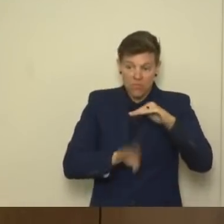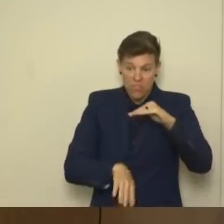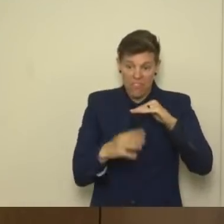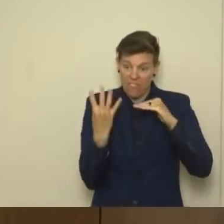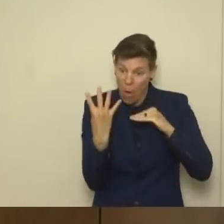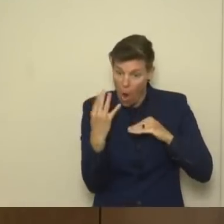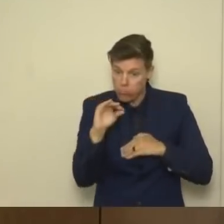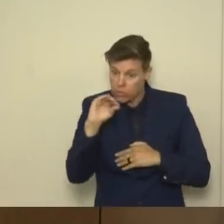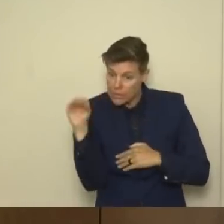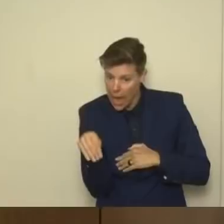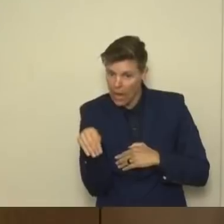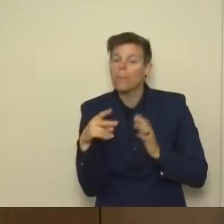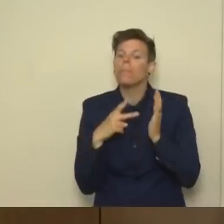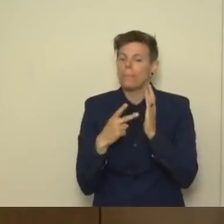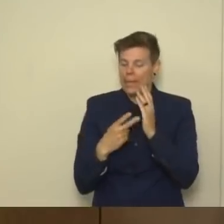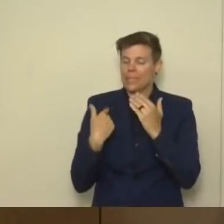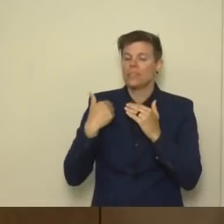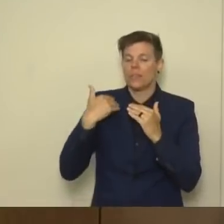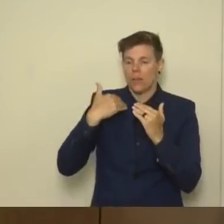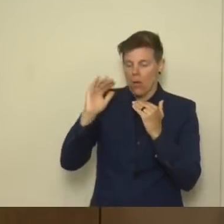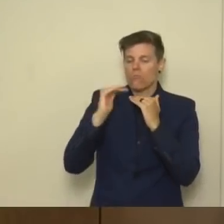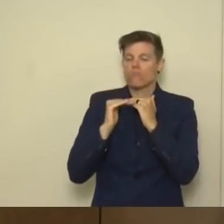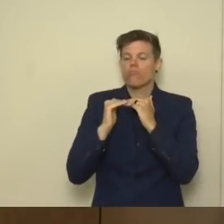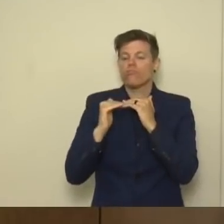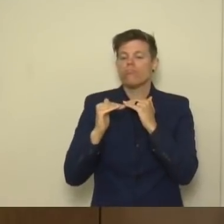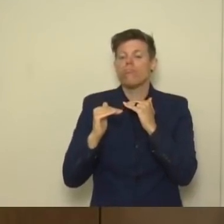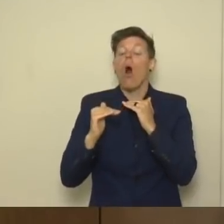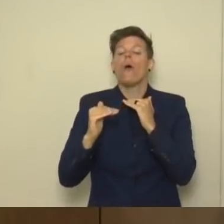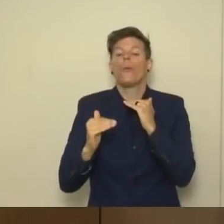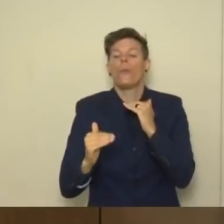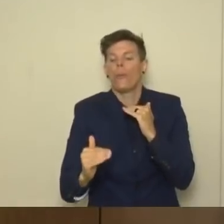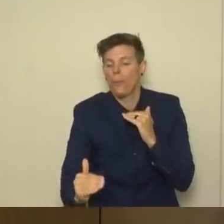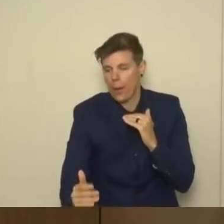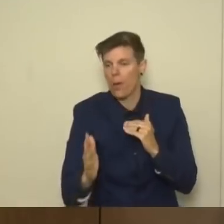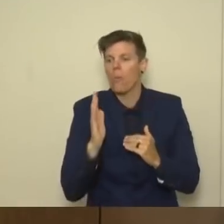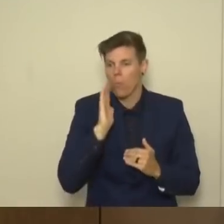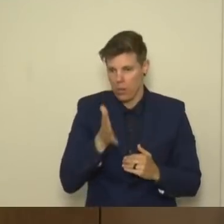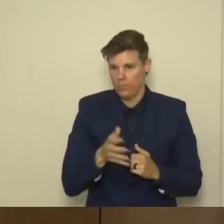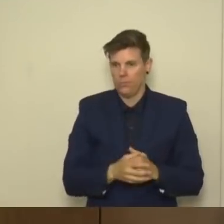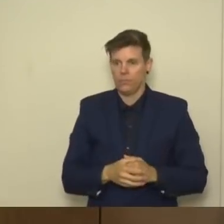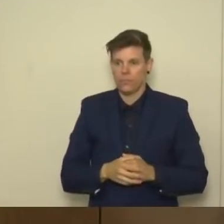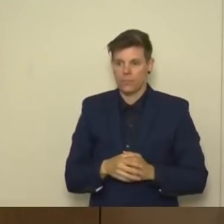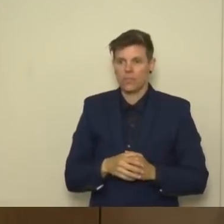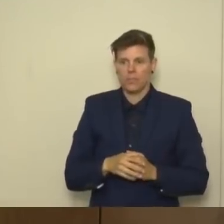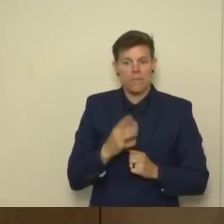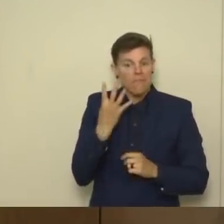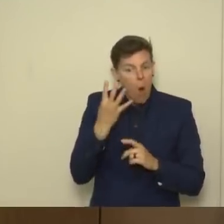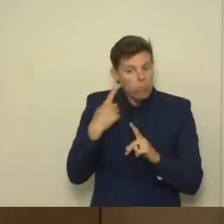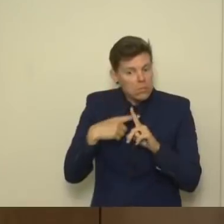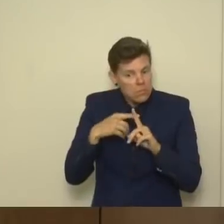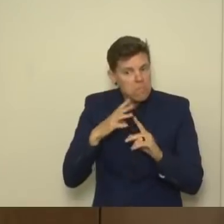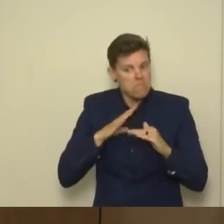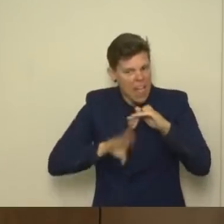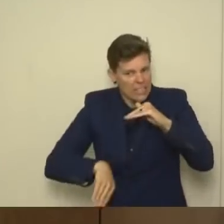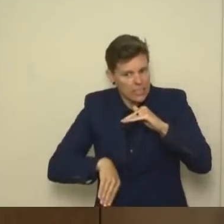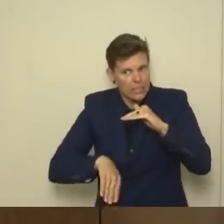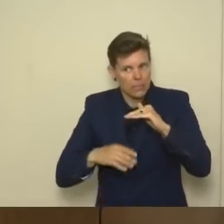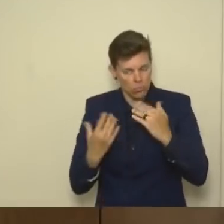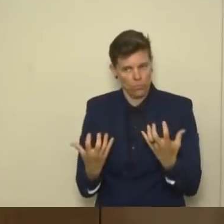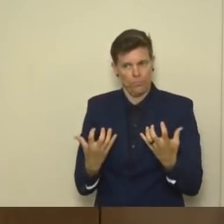can start to see a decrease in the number of cases. That is critical because once we do anything in terms